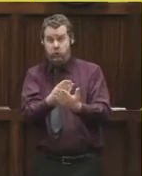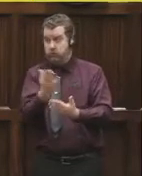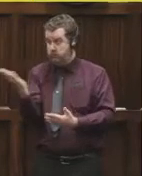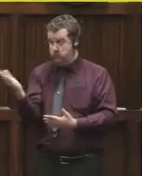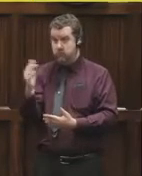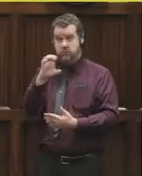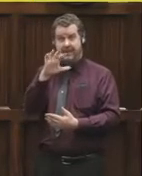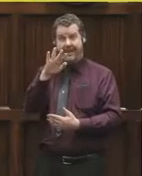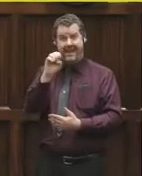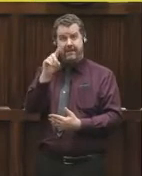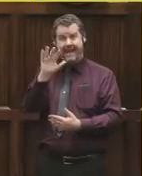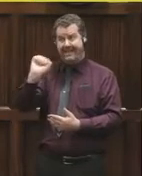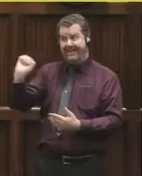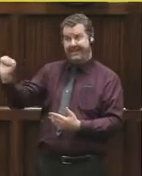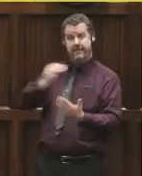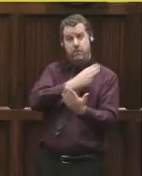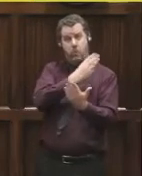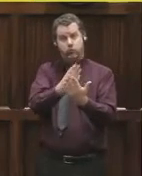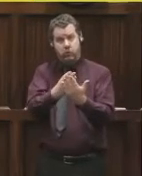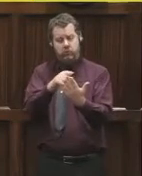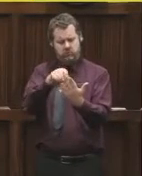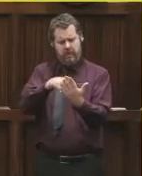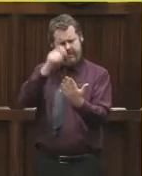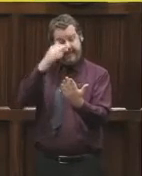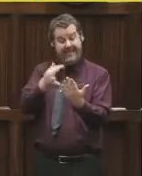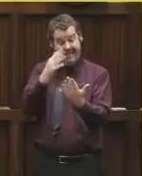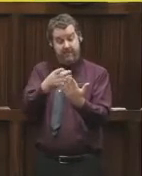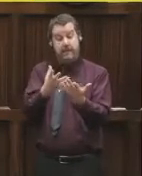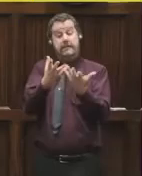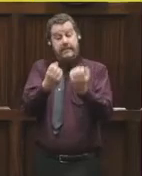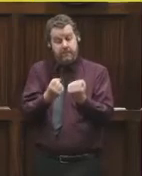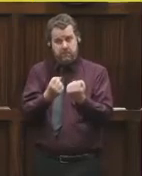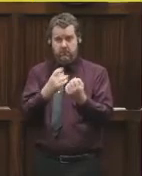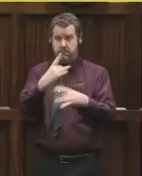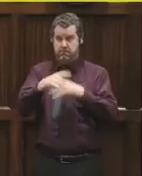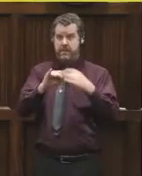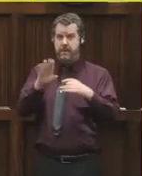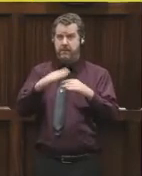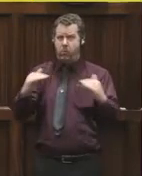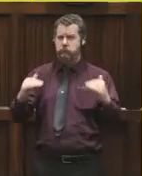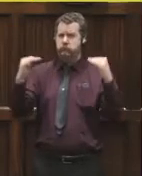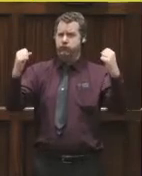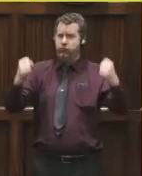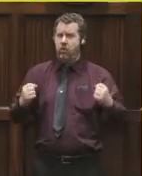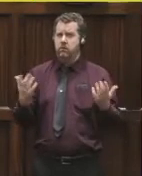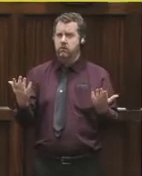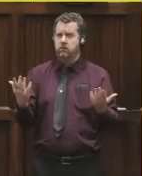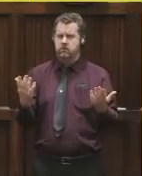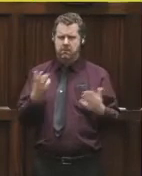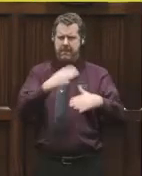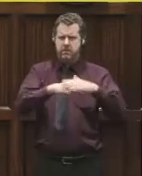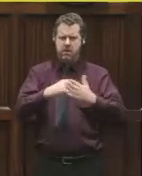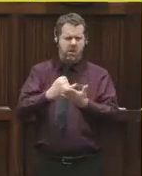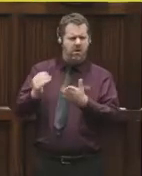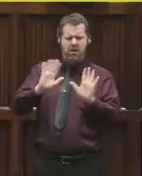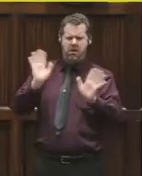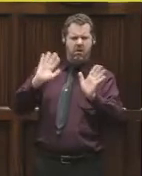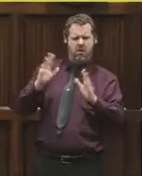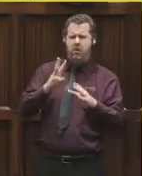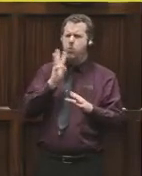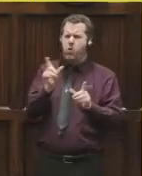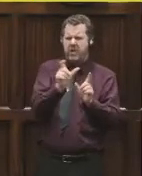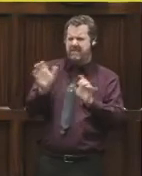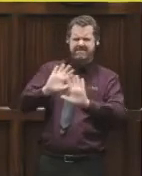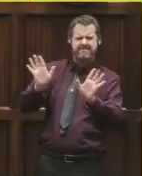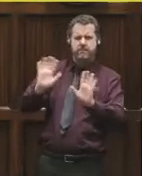Deputy Daly strengthens the bill. I don't see any reason why the Minister wouldn't accept that wording.